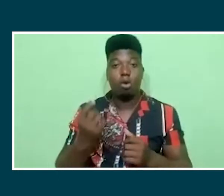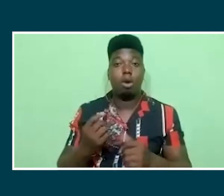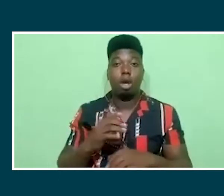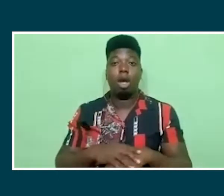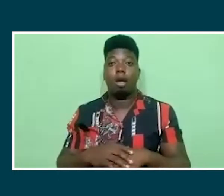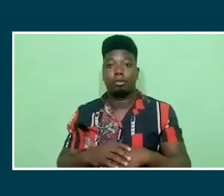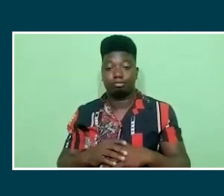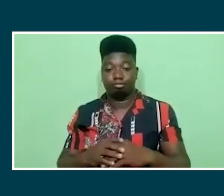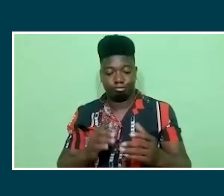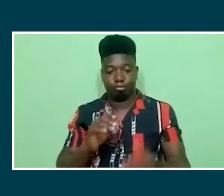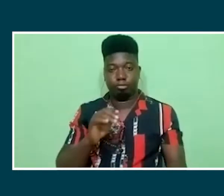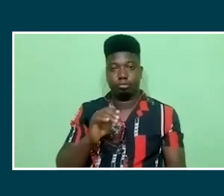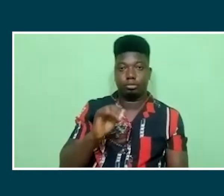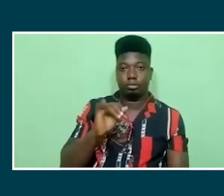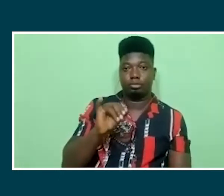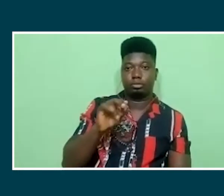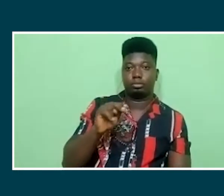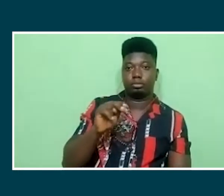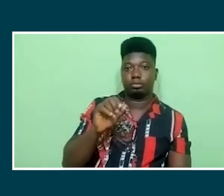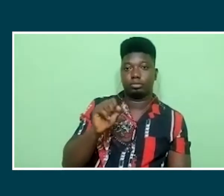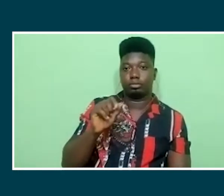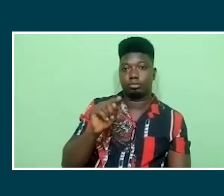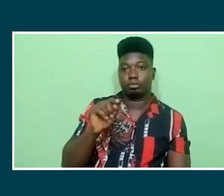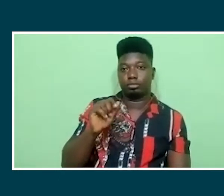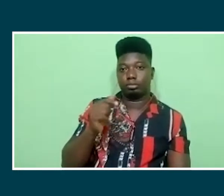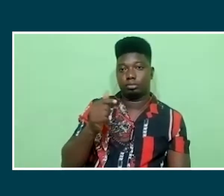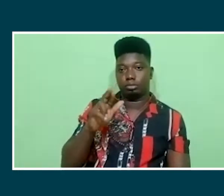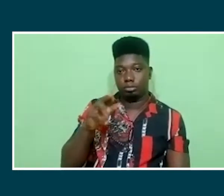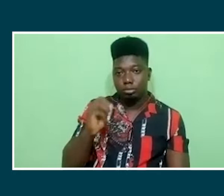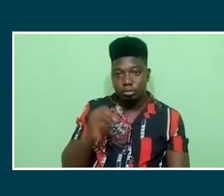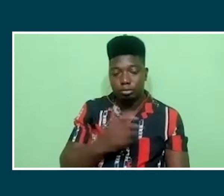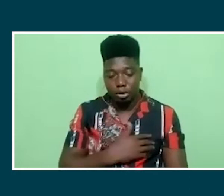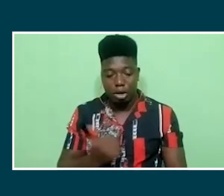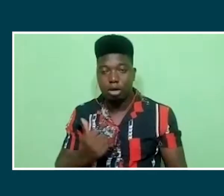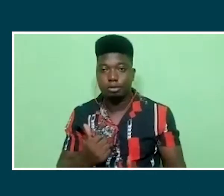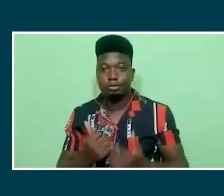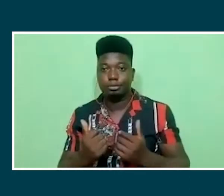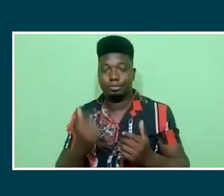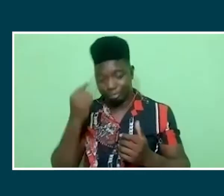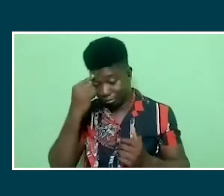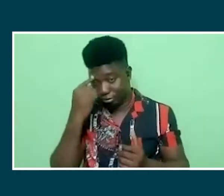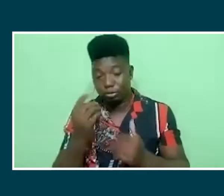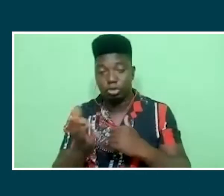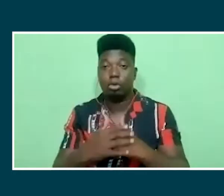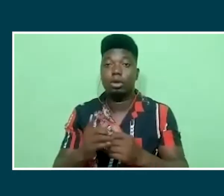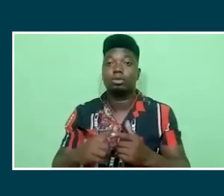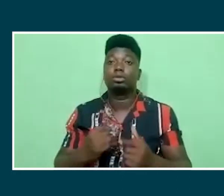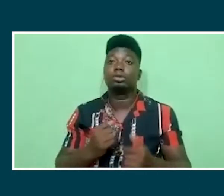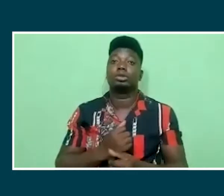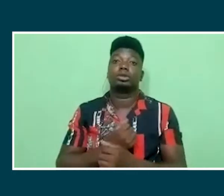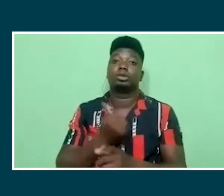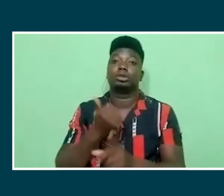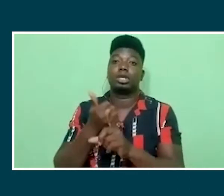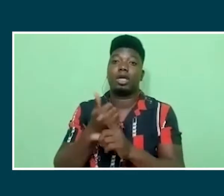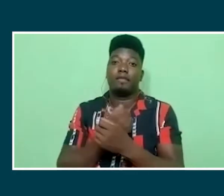amazing, using art to teach kids healthy social and emotional stuff. And again, I think it goes back to self-love. I caused the